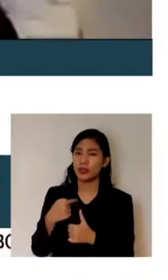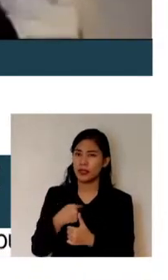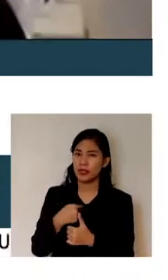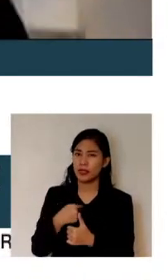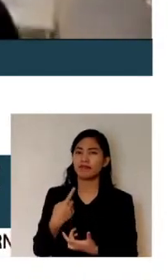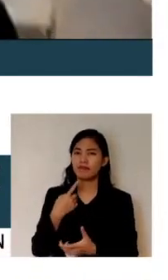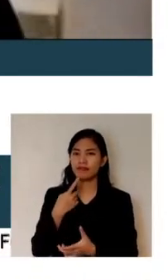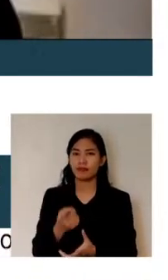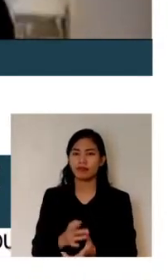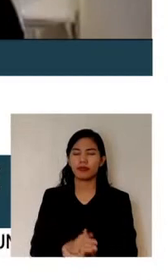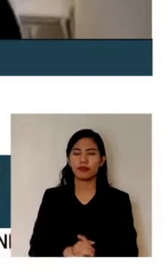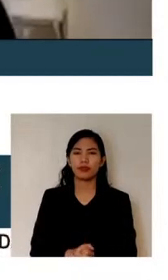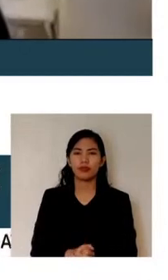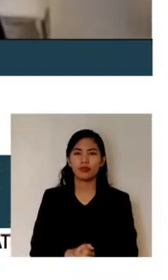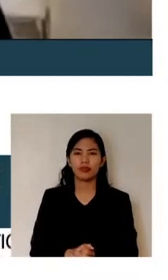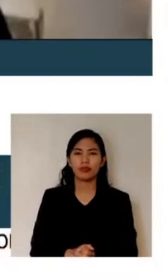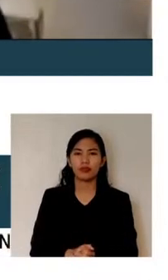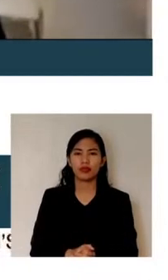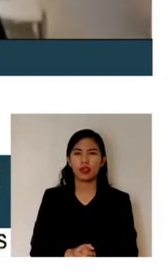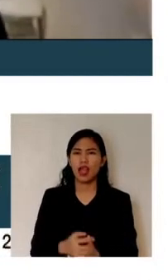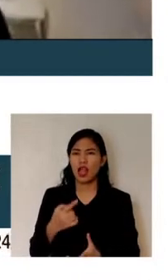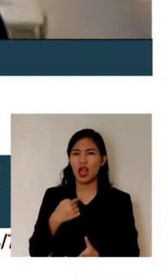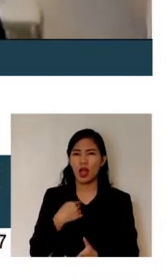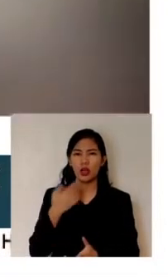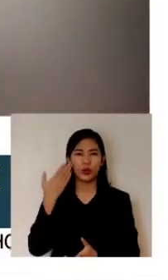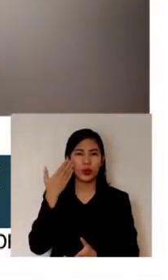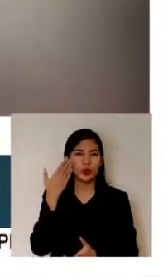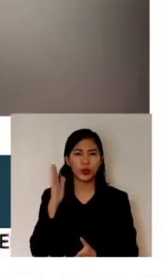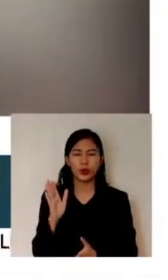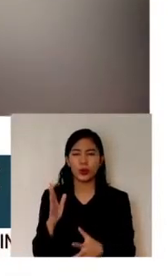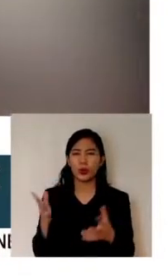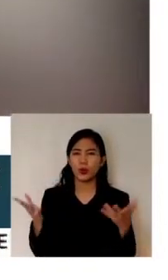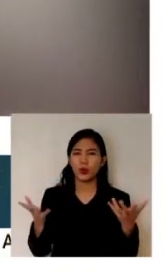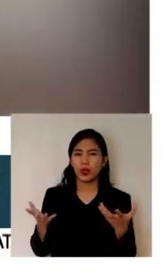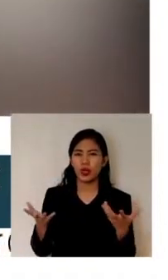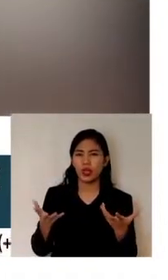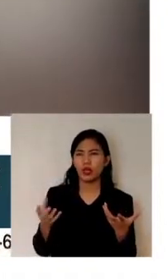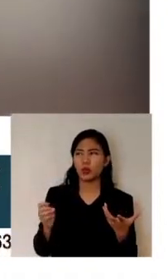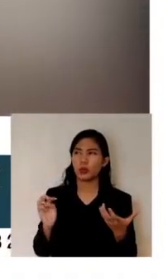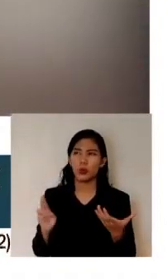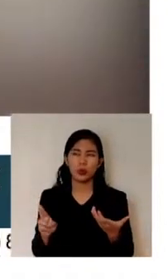that I do not know whether or not